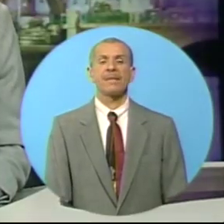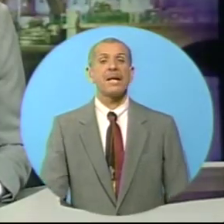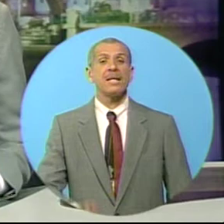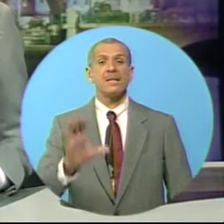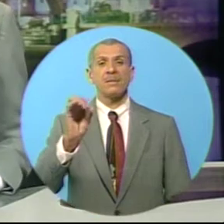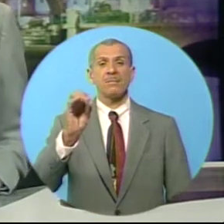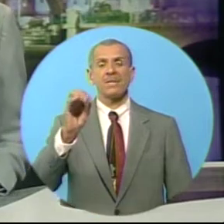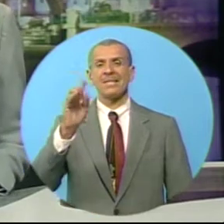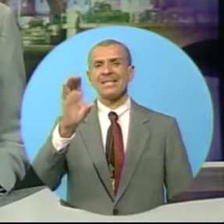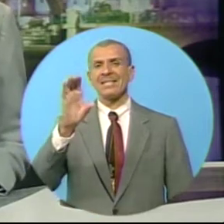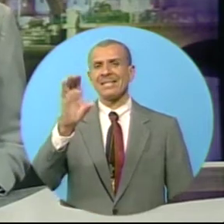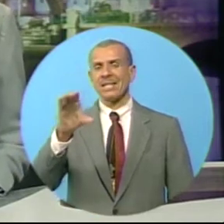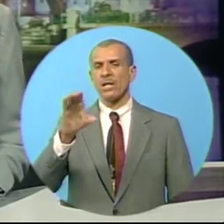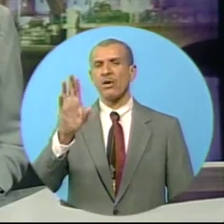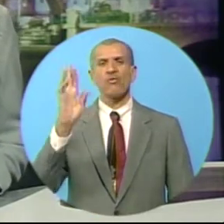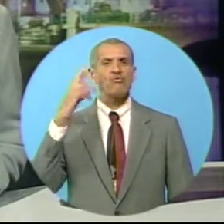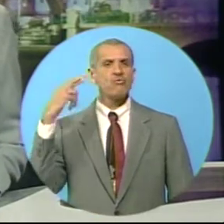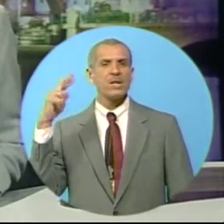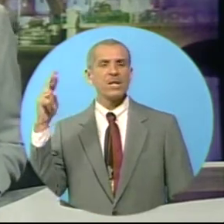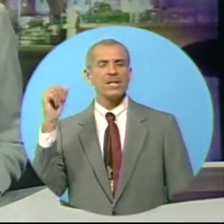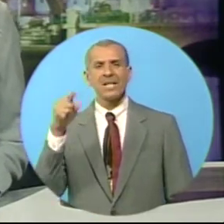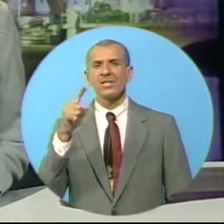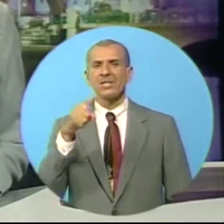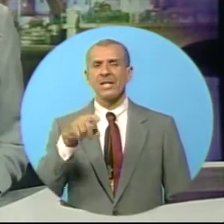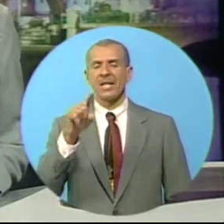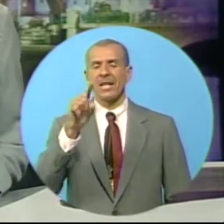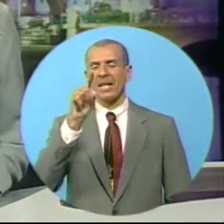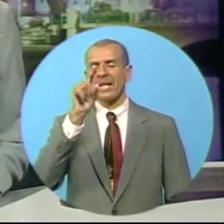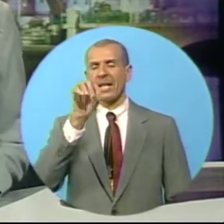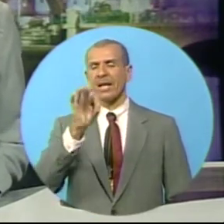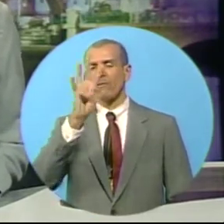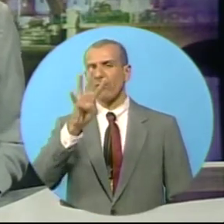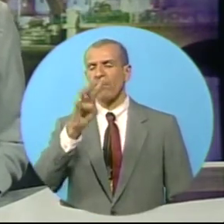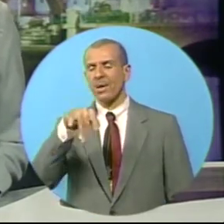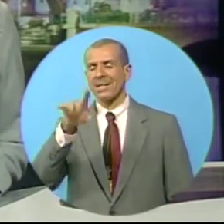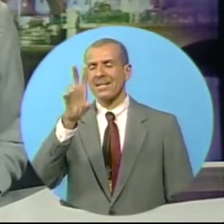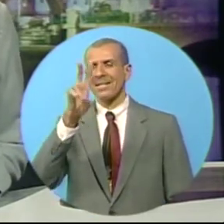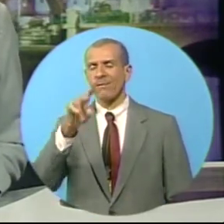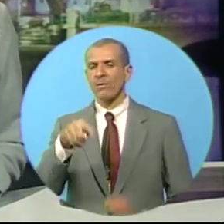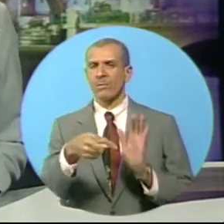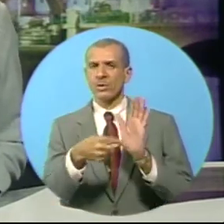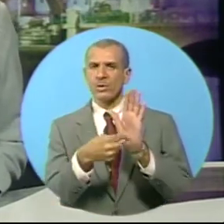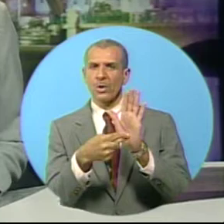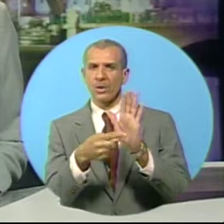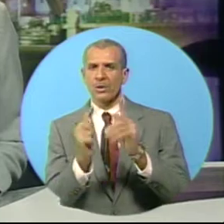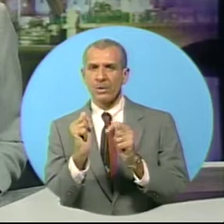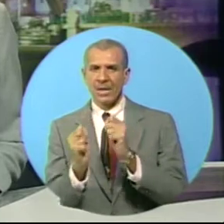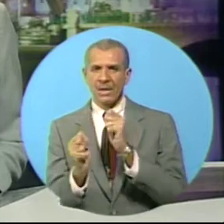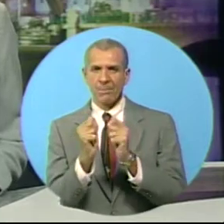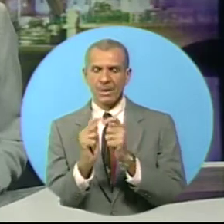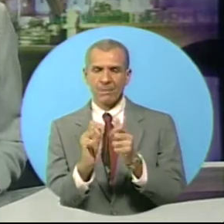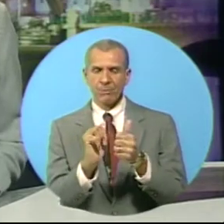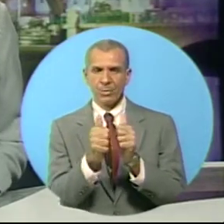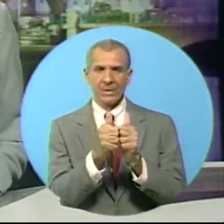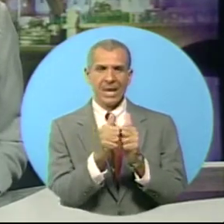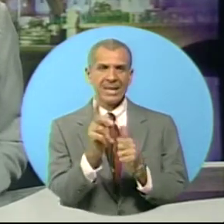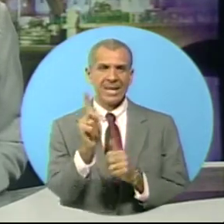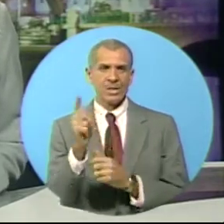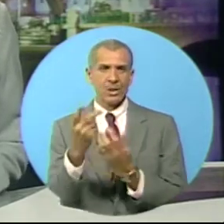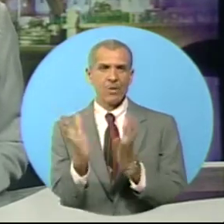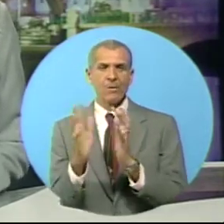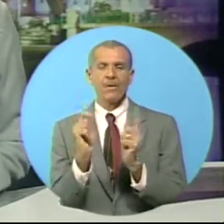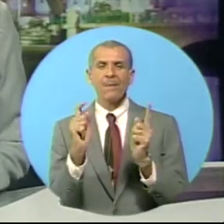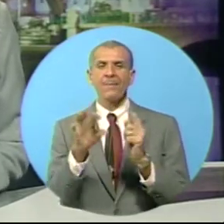Well, CBC radio station 94.7 FM will have live coverage of that Barbados Trinidad and Tobago clash at Kensington Oval